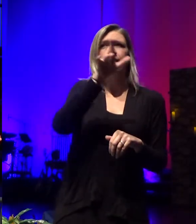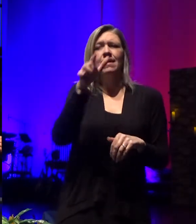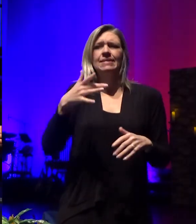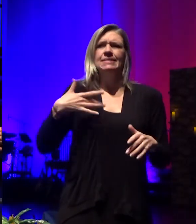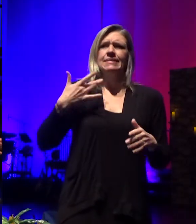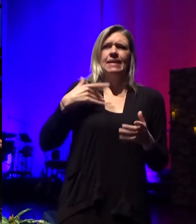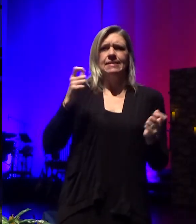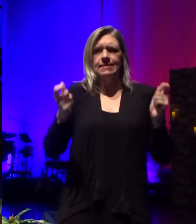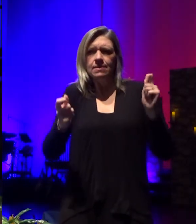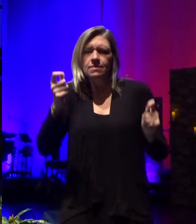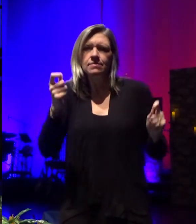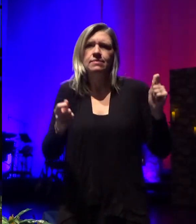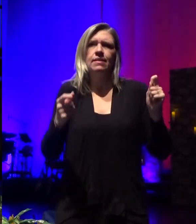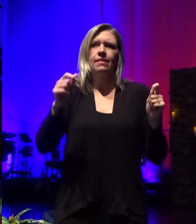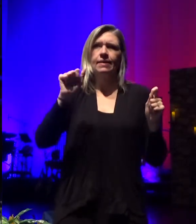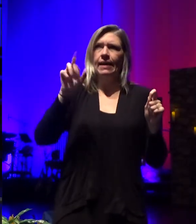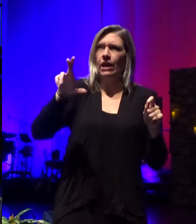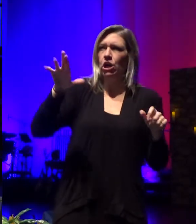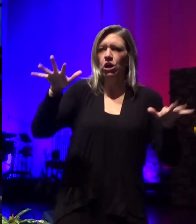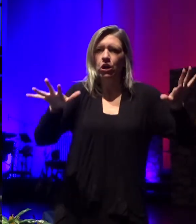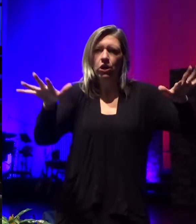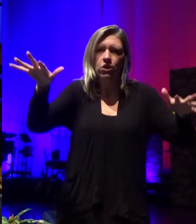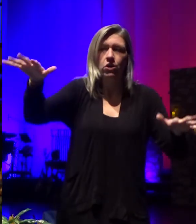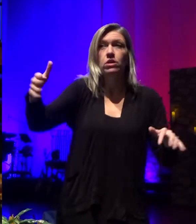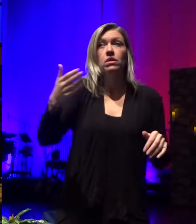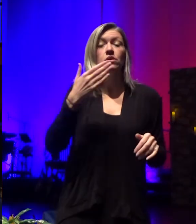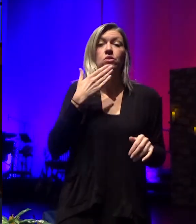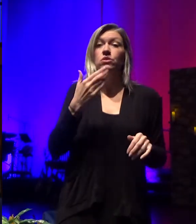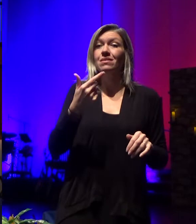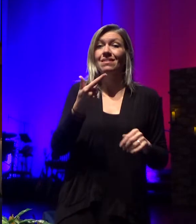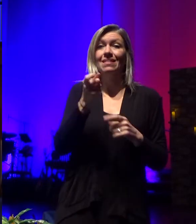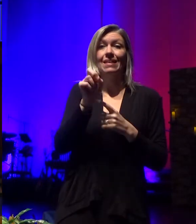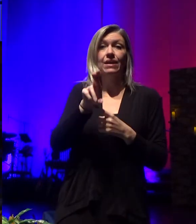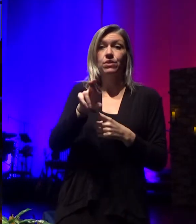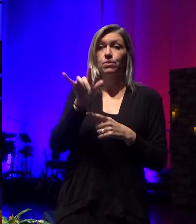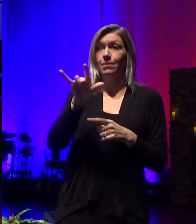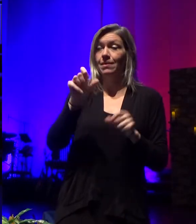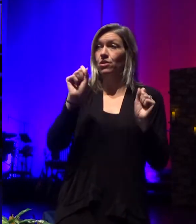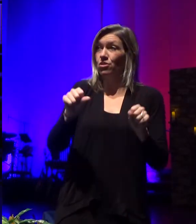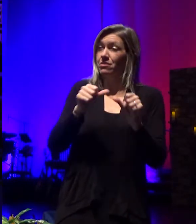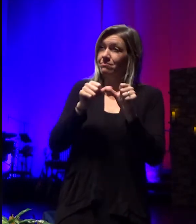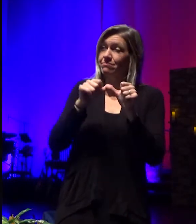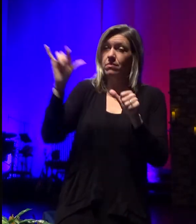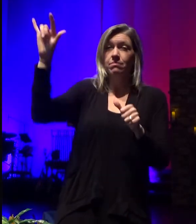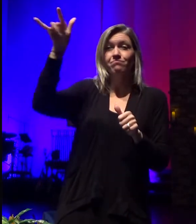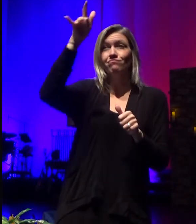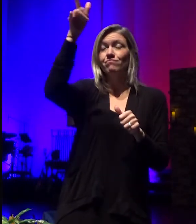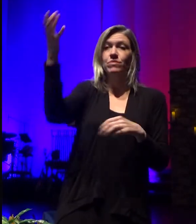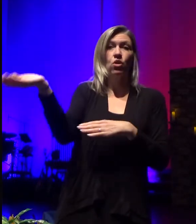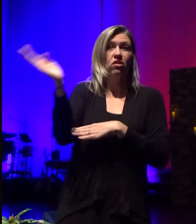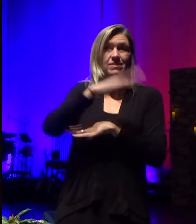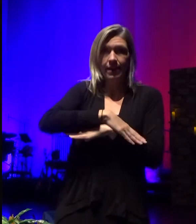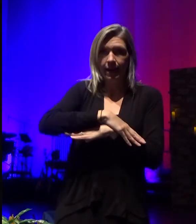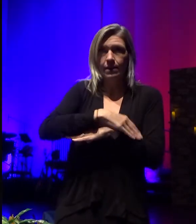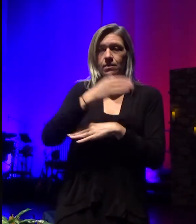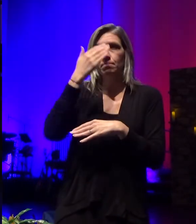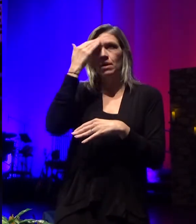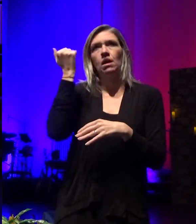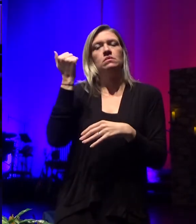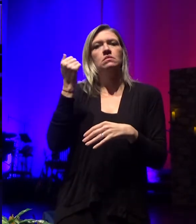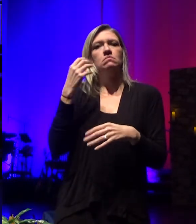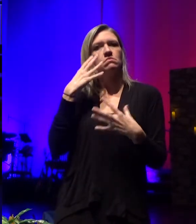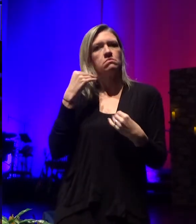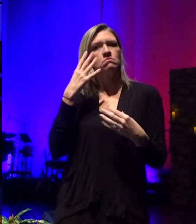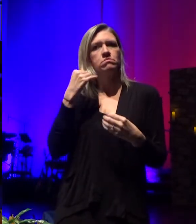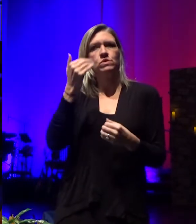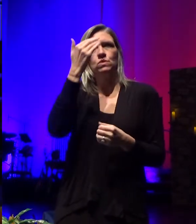downdrafts, the currents of the air. A good glider pilot can stay aloft all day because they know it that well. And